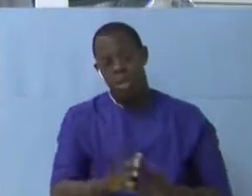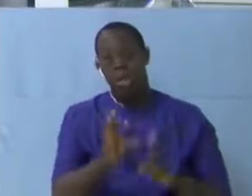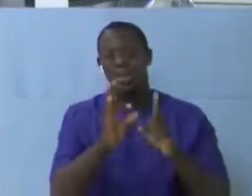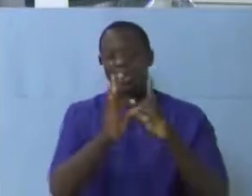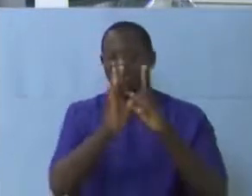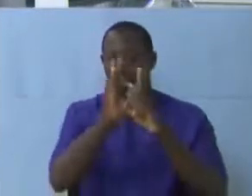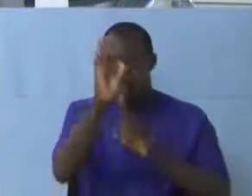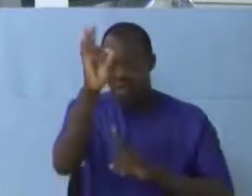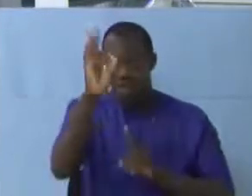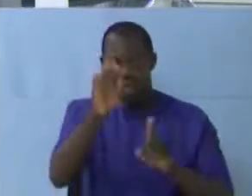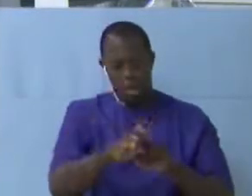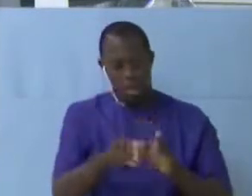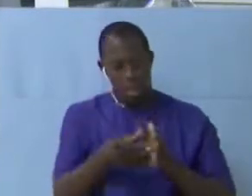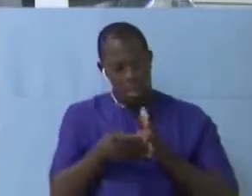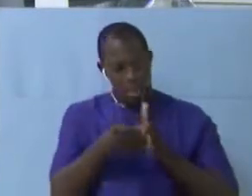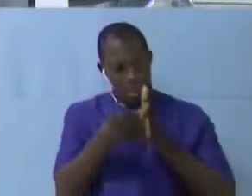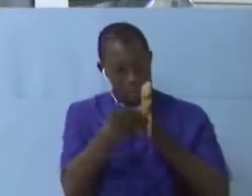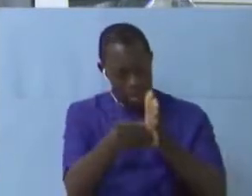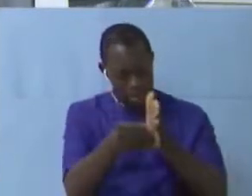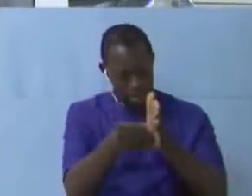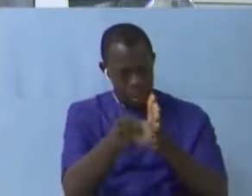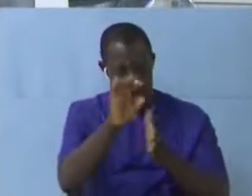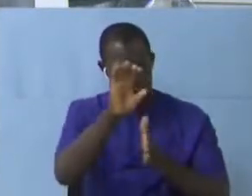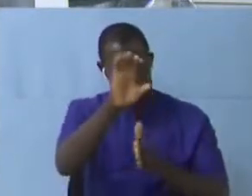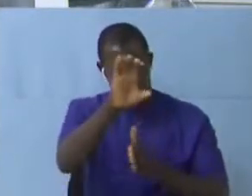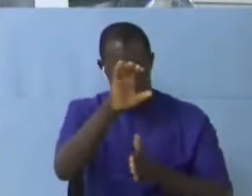particularly the leadership of this country,